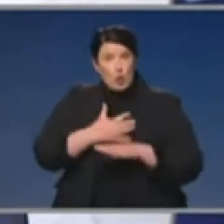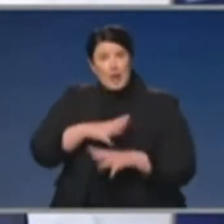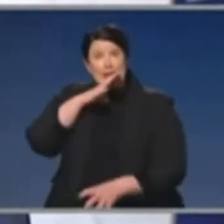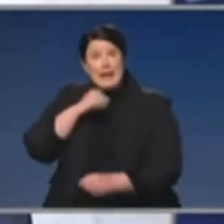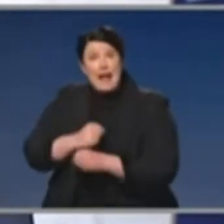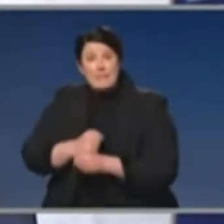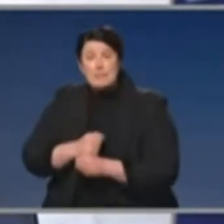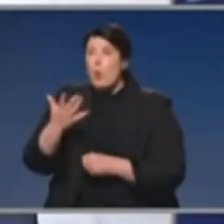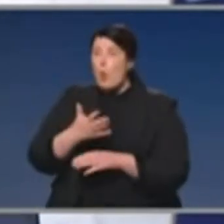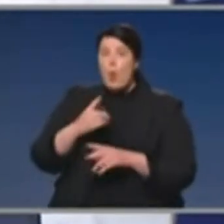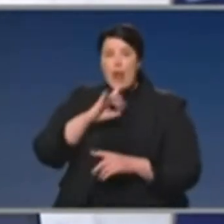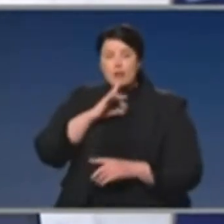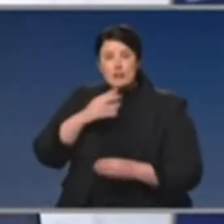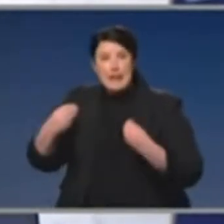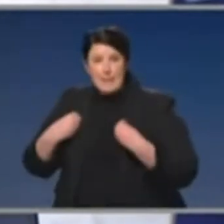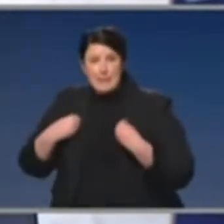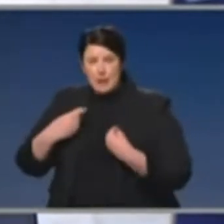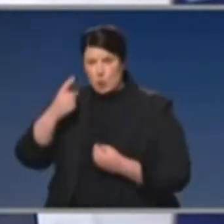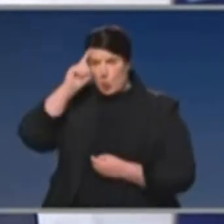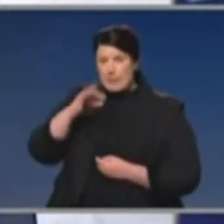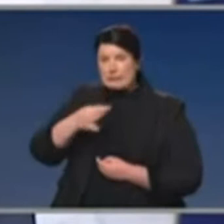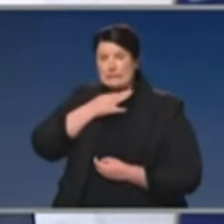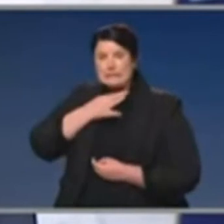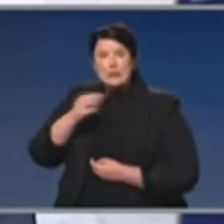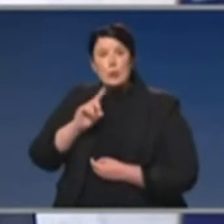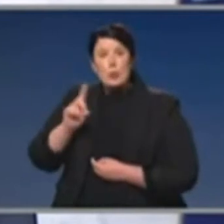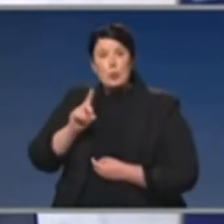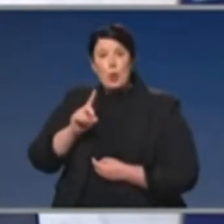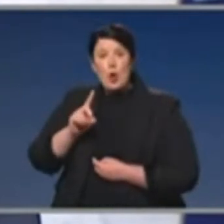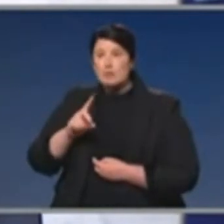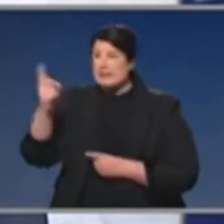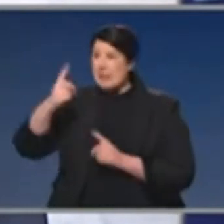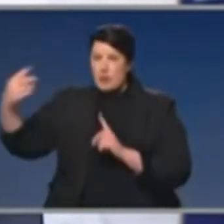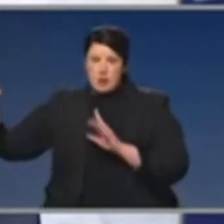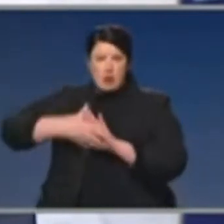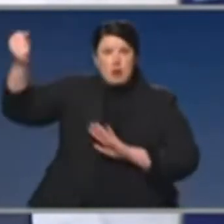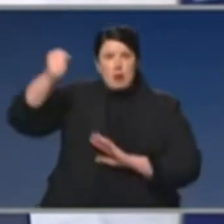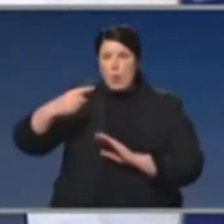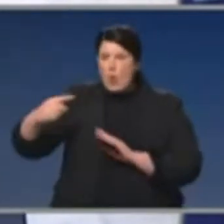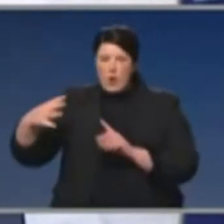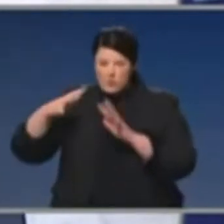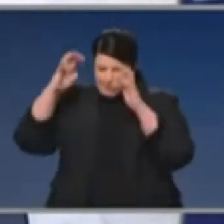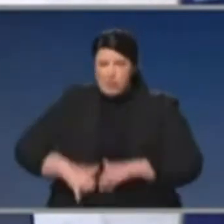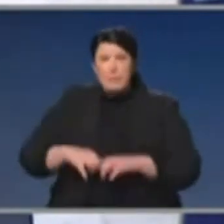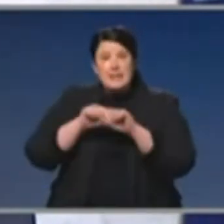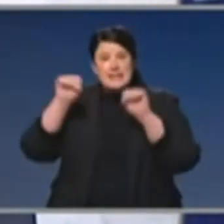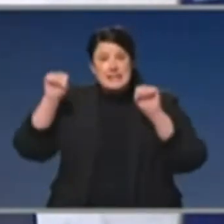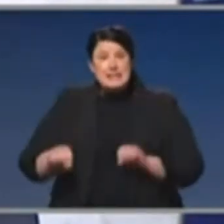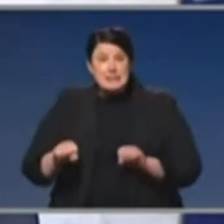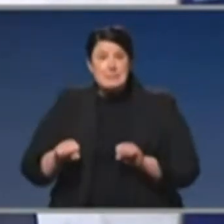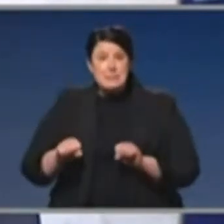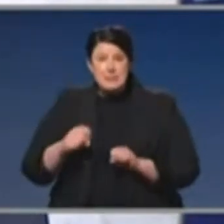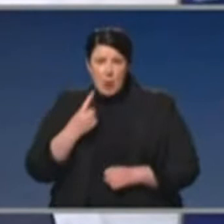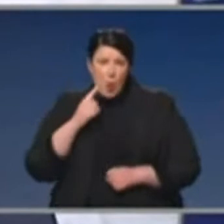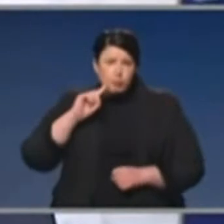energy retailer, you're worried about the threat of a state-based actor, or you're worried about somebody who may have malicious